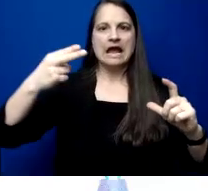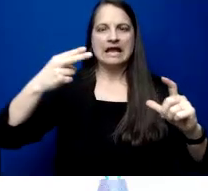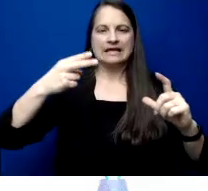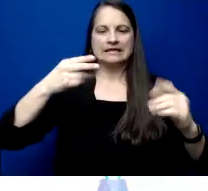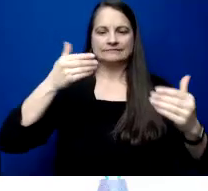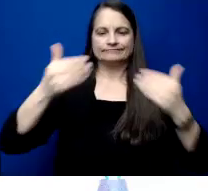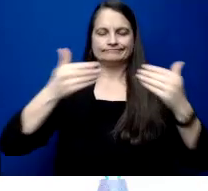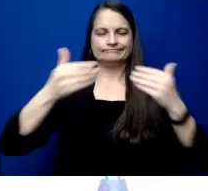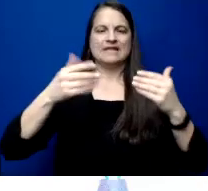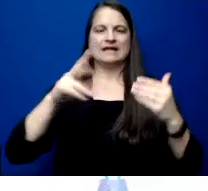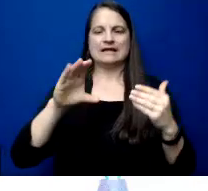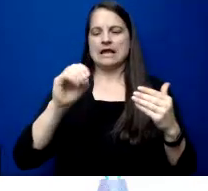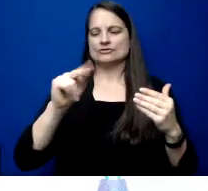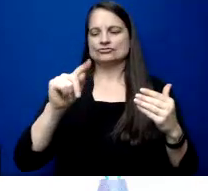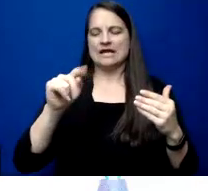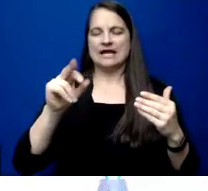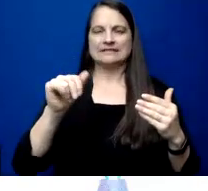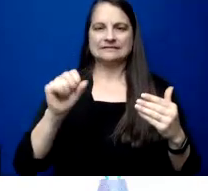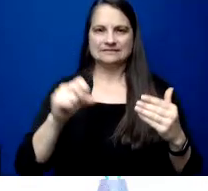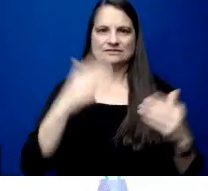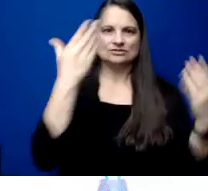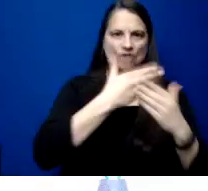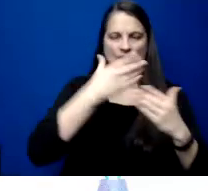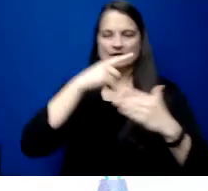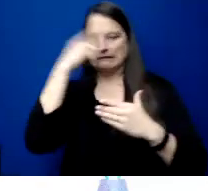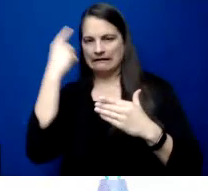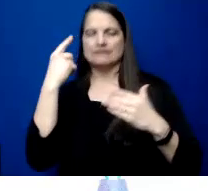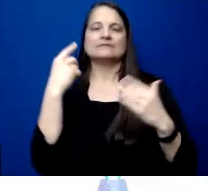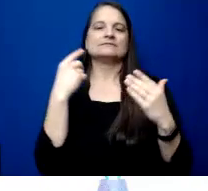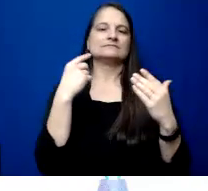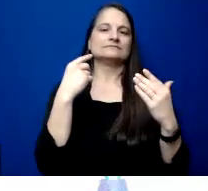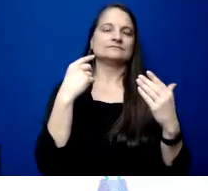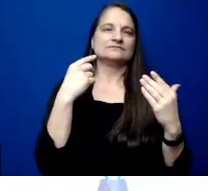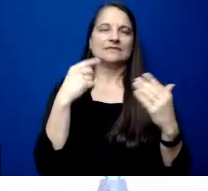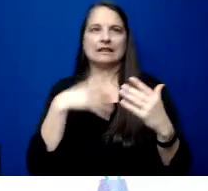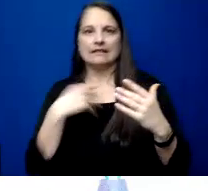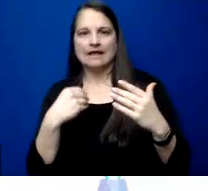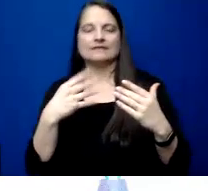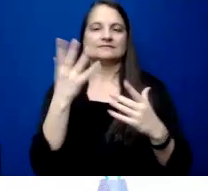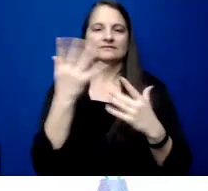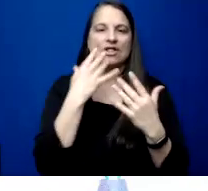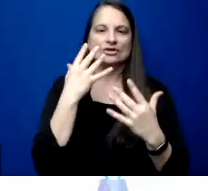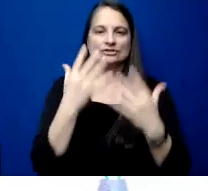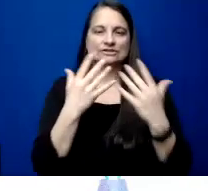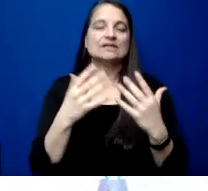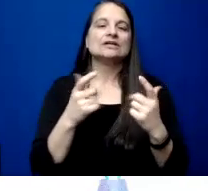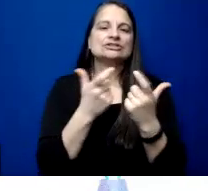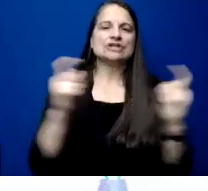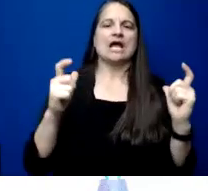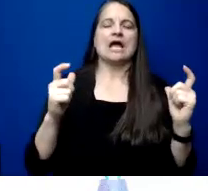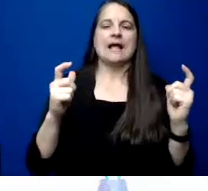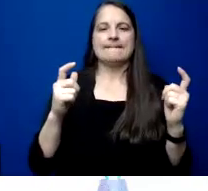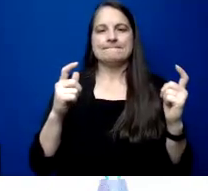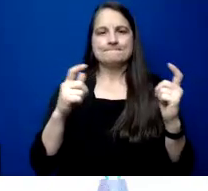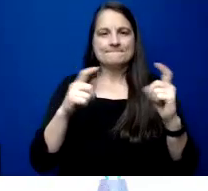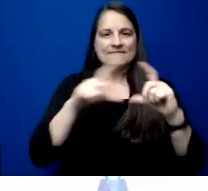different magnifiers. There are reading pens available, large print bingo cards, large